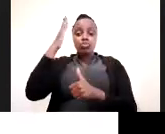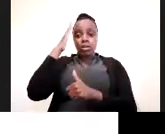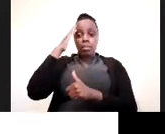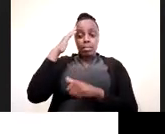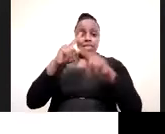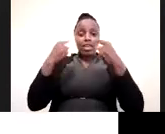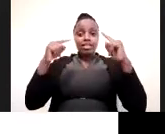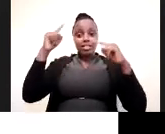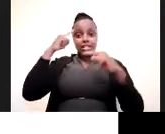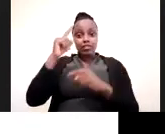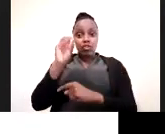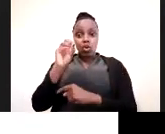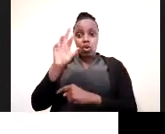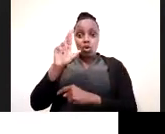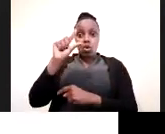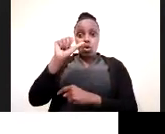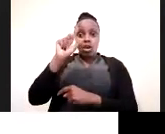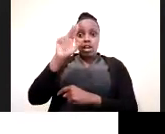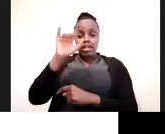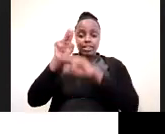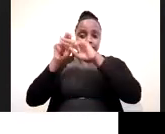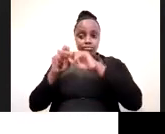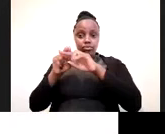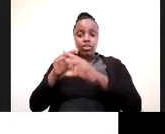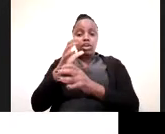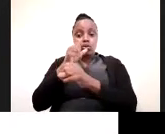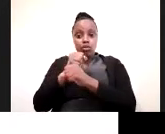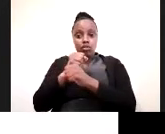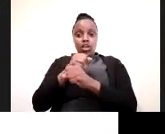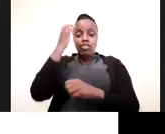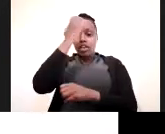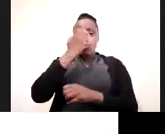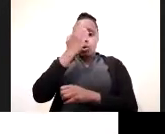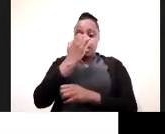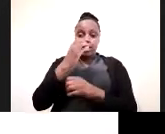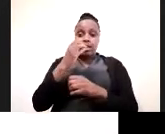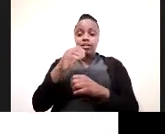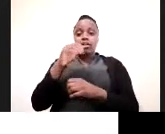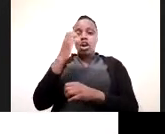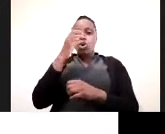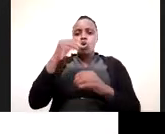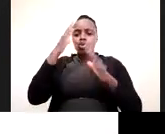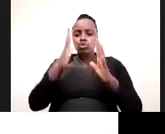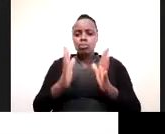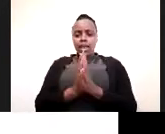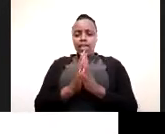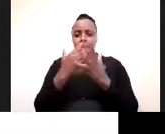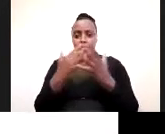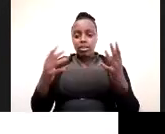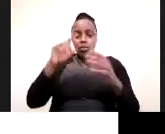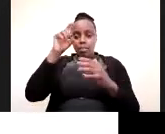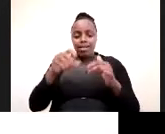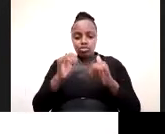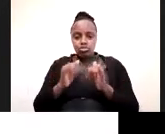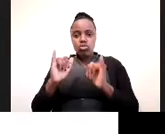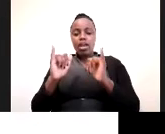organics relies on the confidence that the European consumers put on the products. And we really have to strive that the